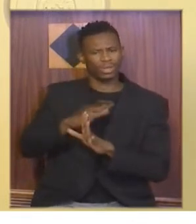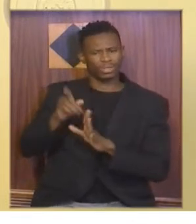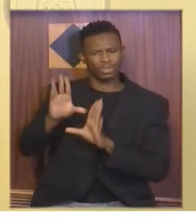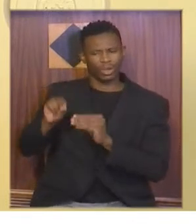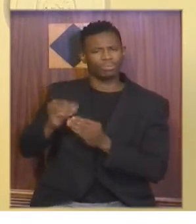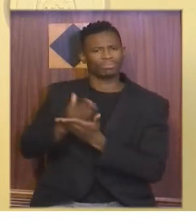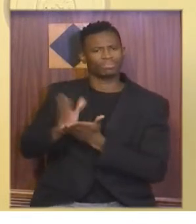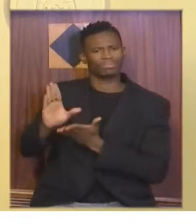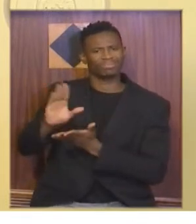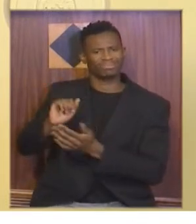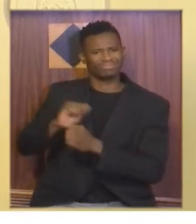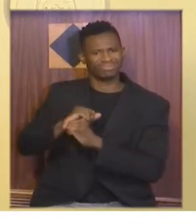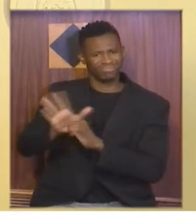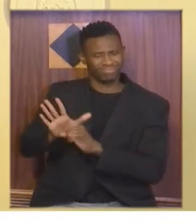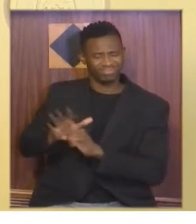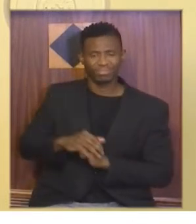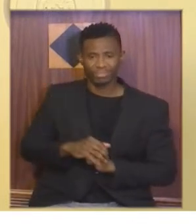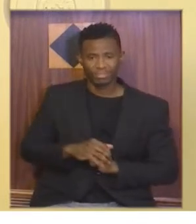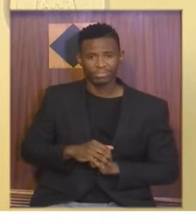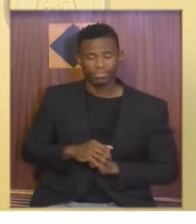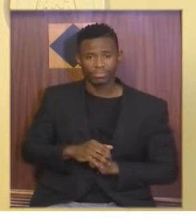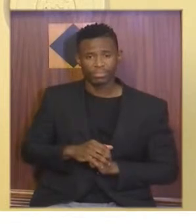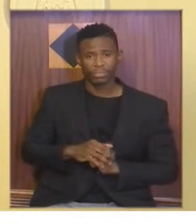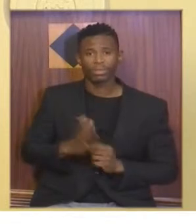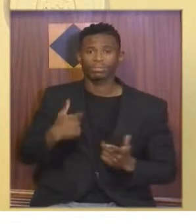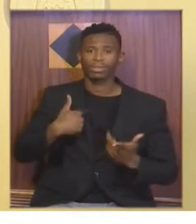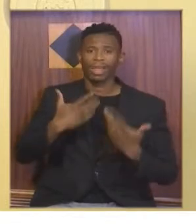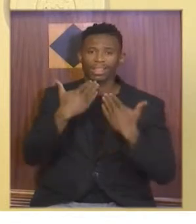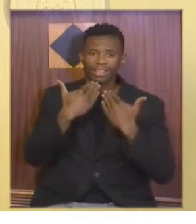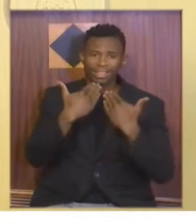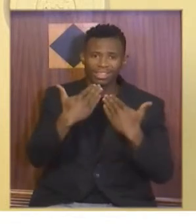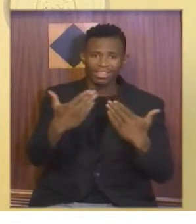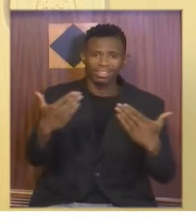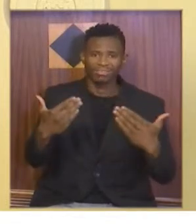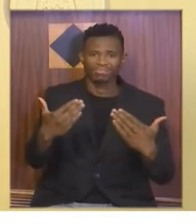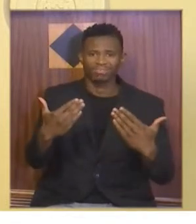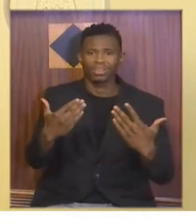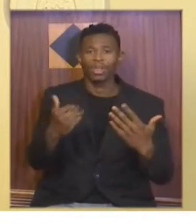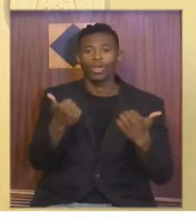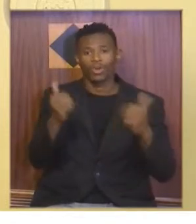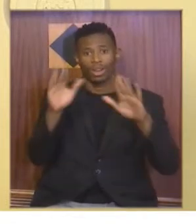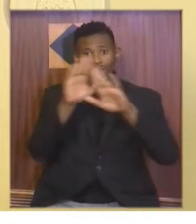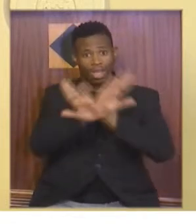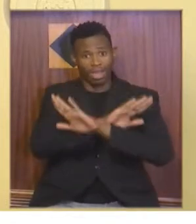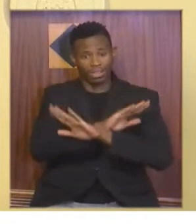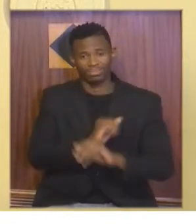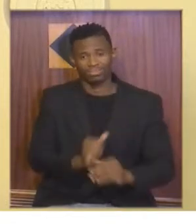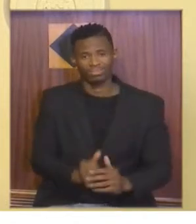pandemic. I thank you, and good night.